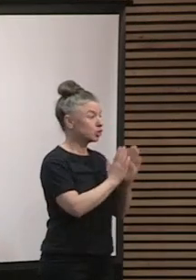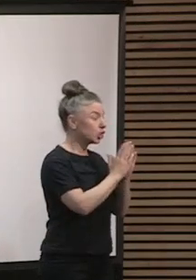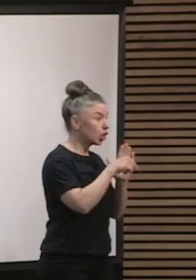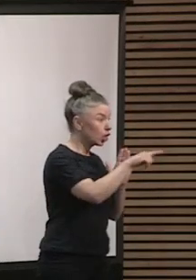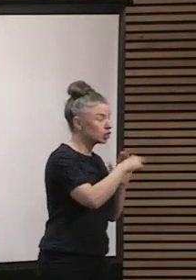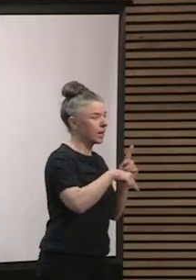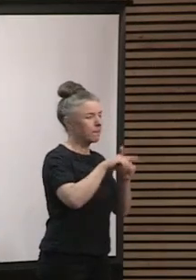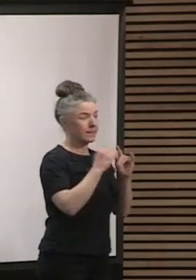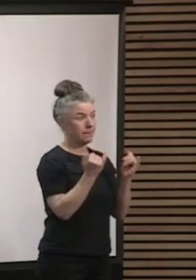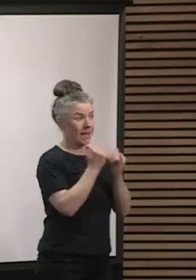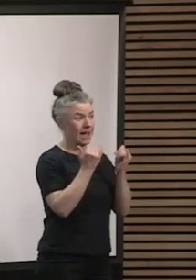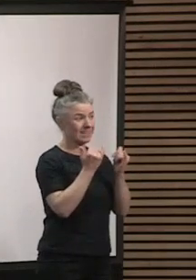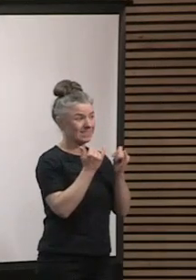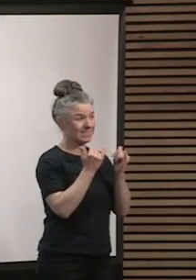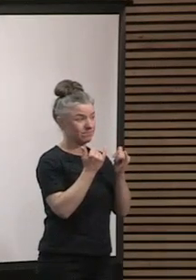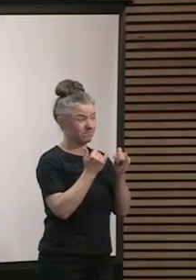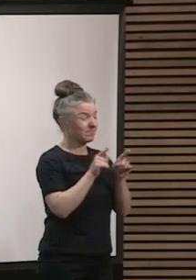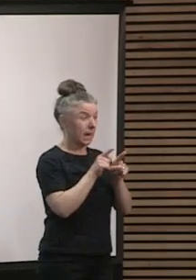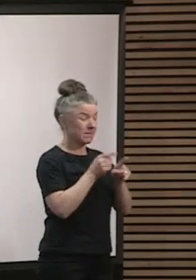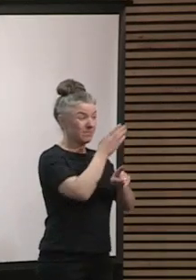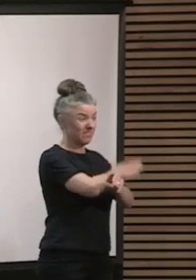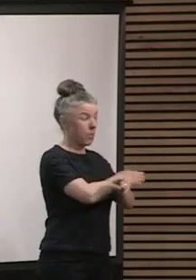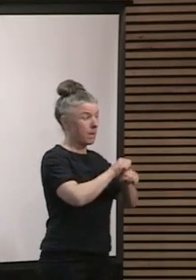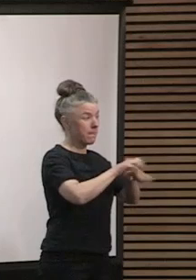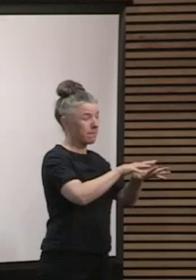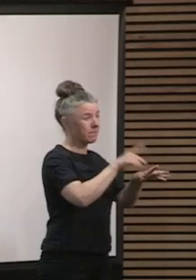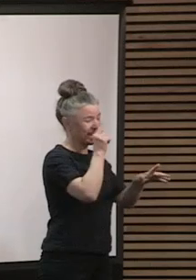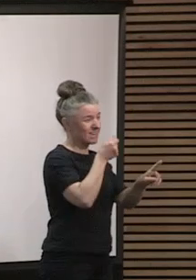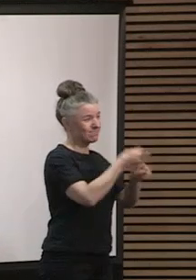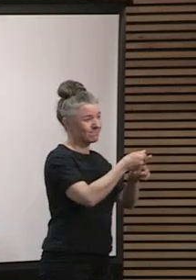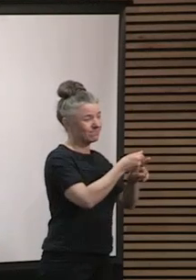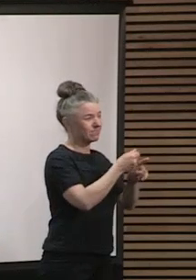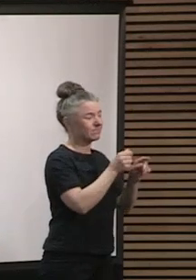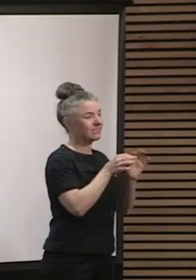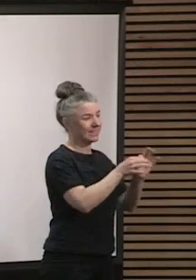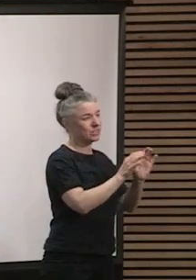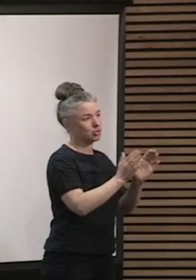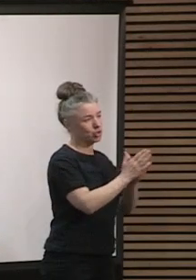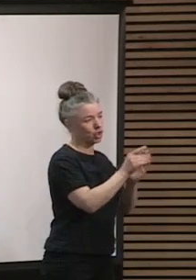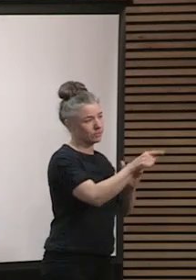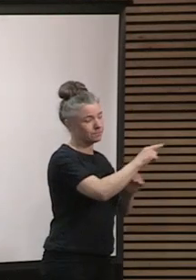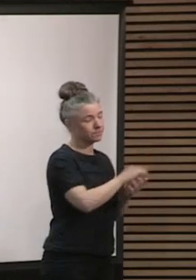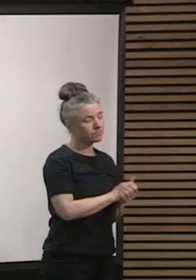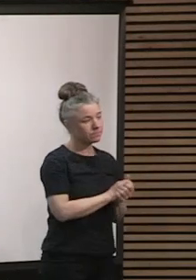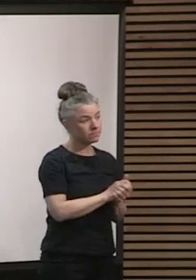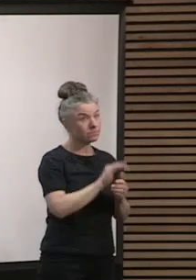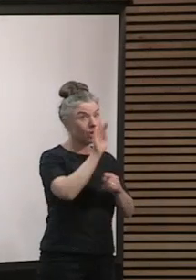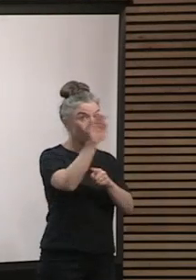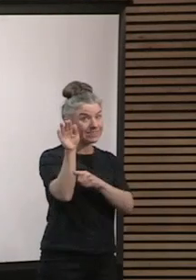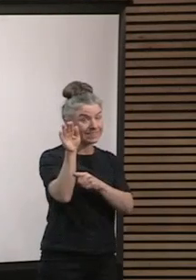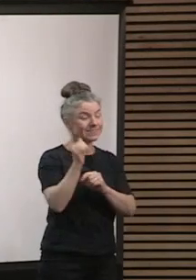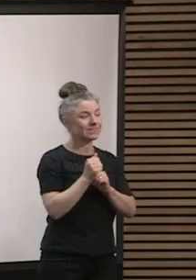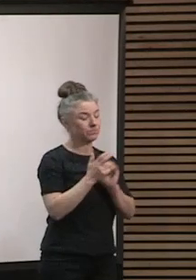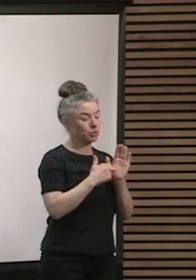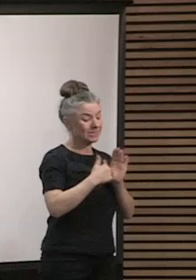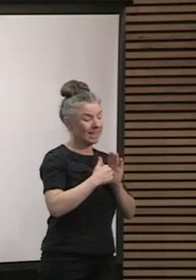gatherings as it has done to date. We also know, based on overseas experience and our own, that it